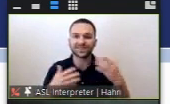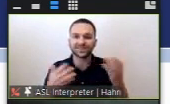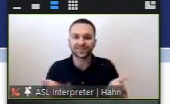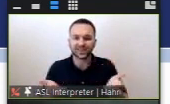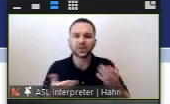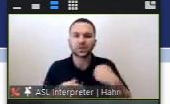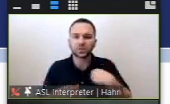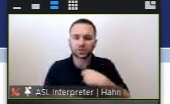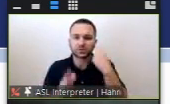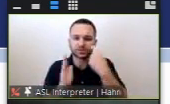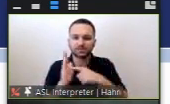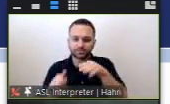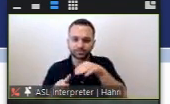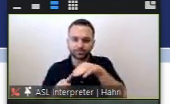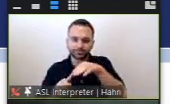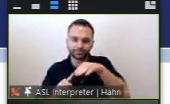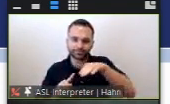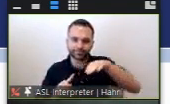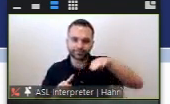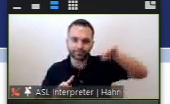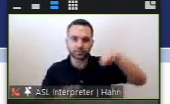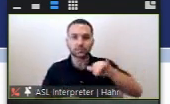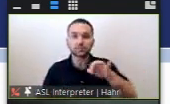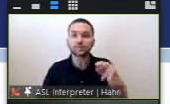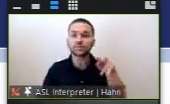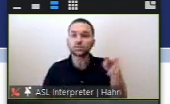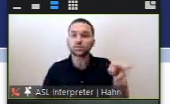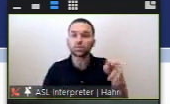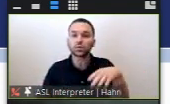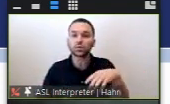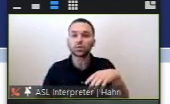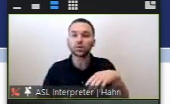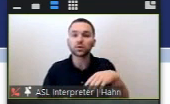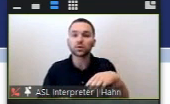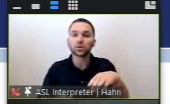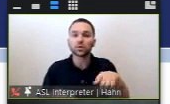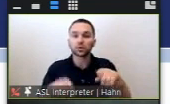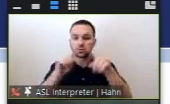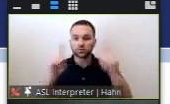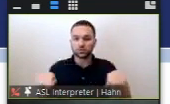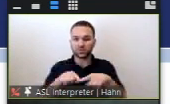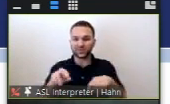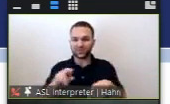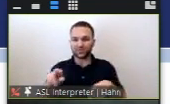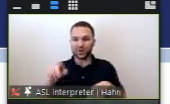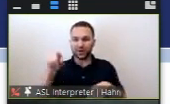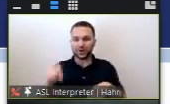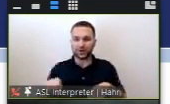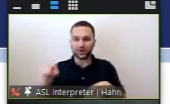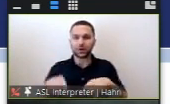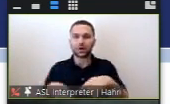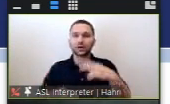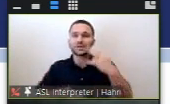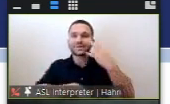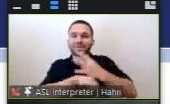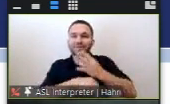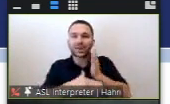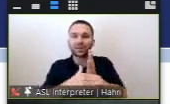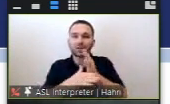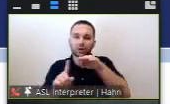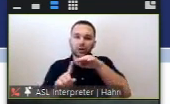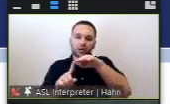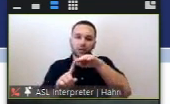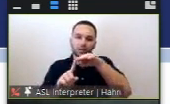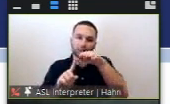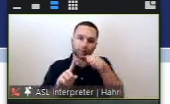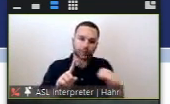linear increase. If you look closely at the far right side of this figure, you will see that 7-day average does dip down a little bit.